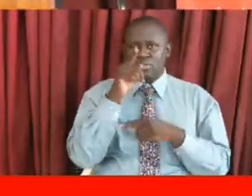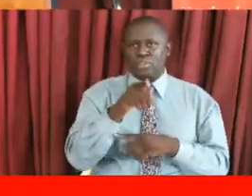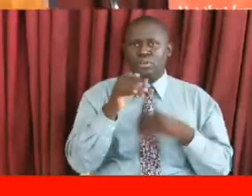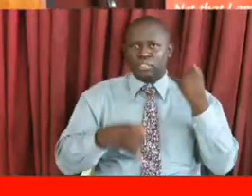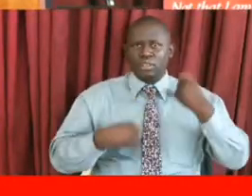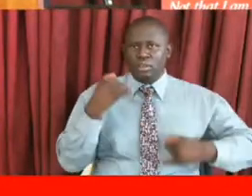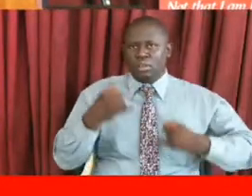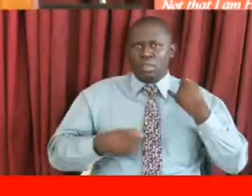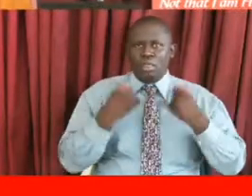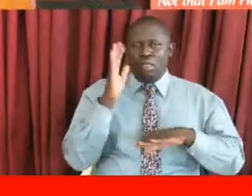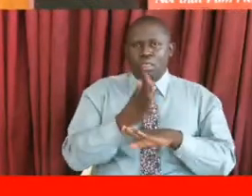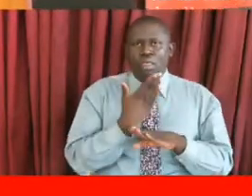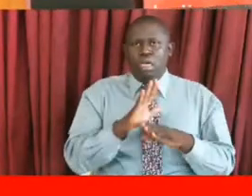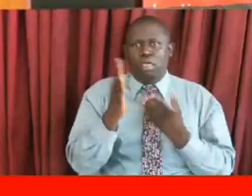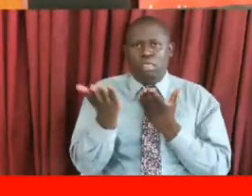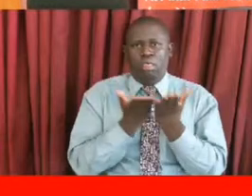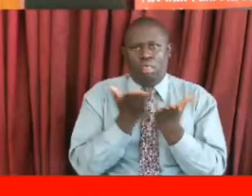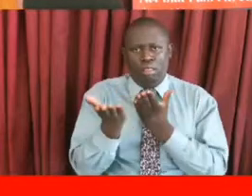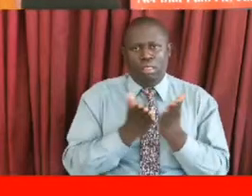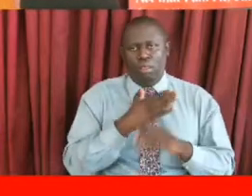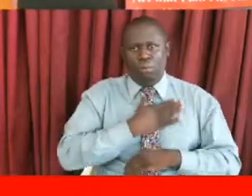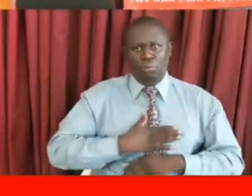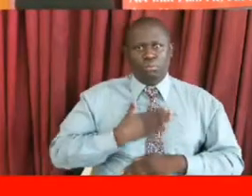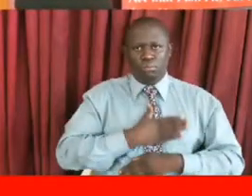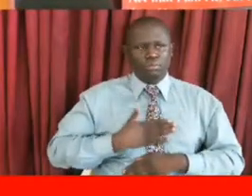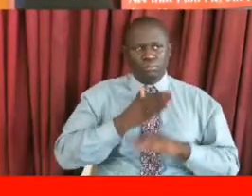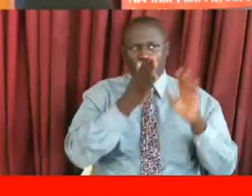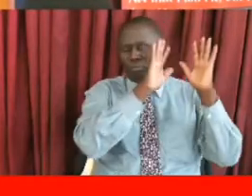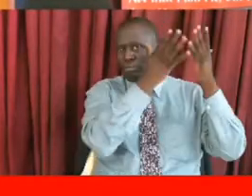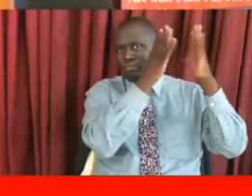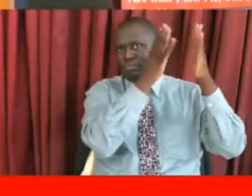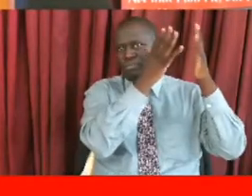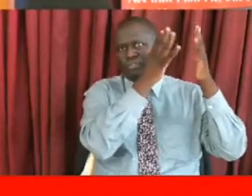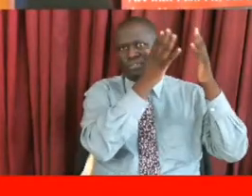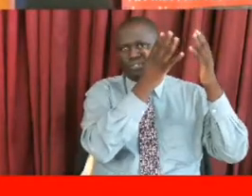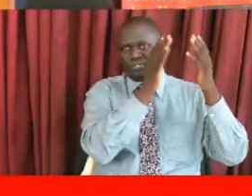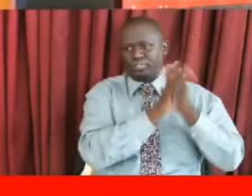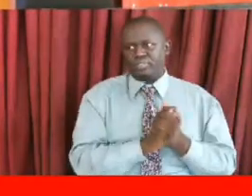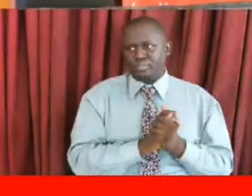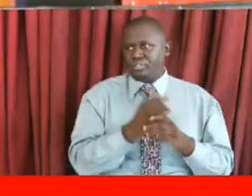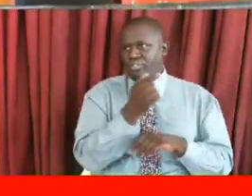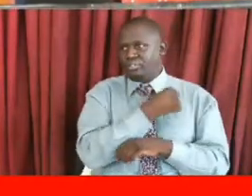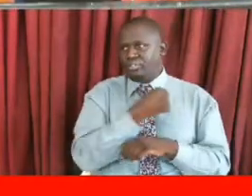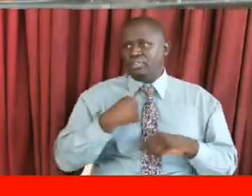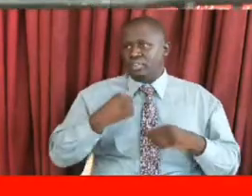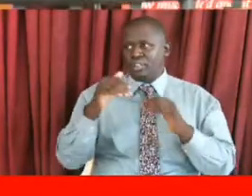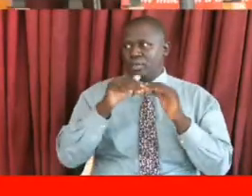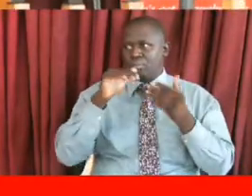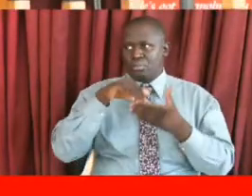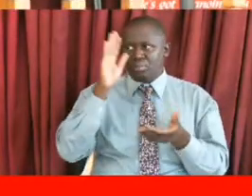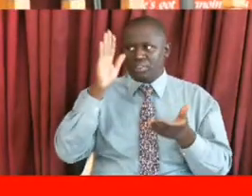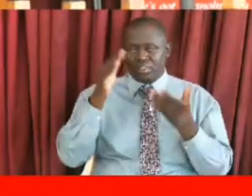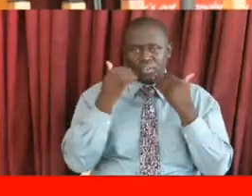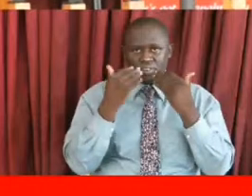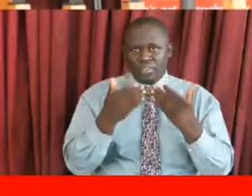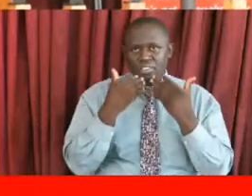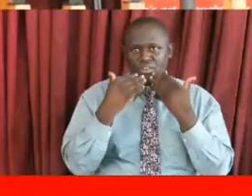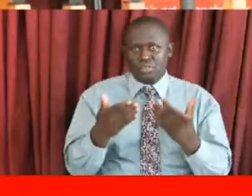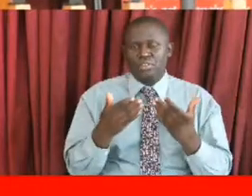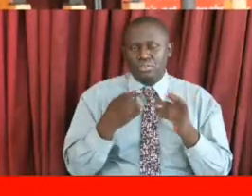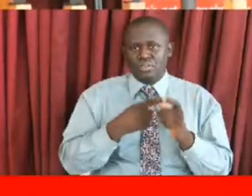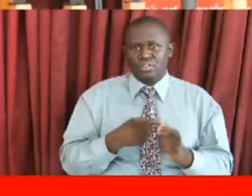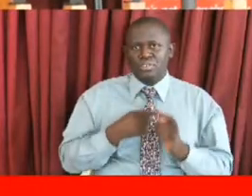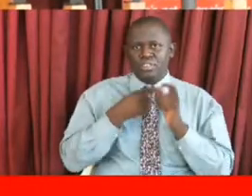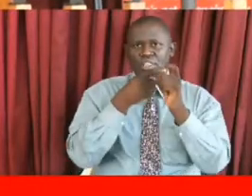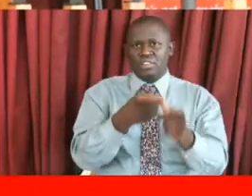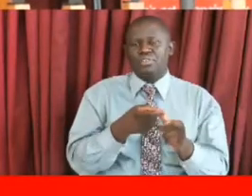hand clap amen amen amen we are most grateful am for the gifts that the Lord